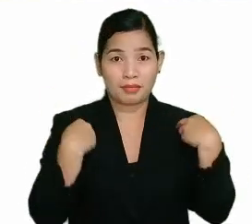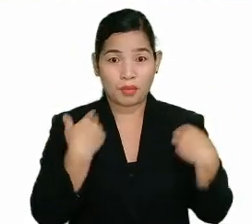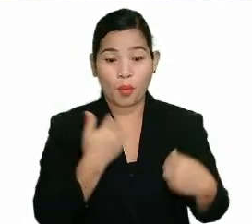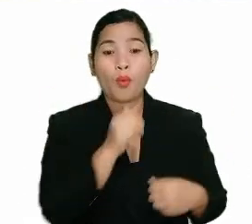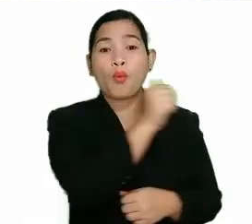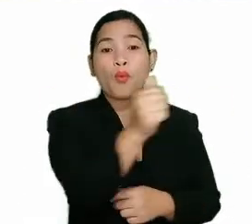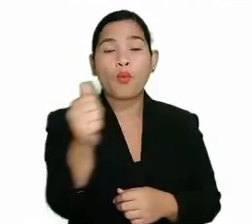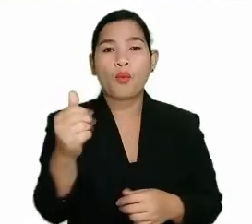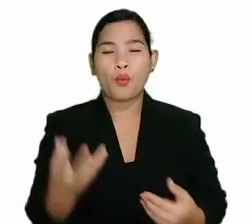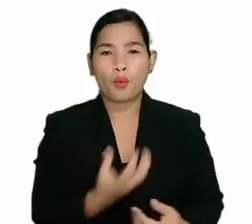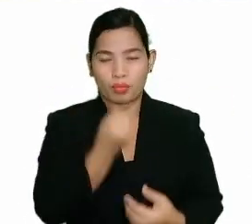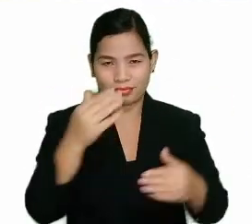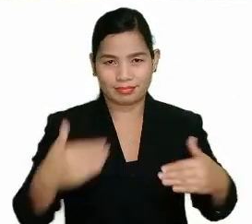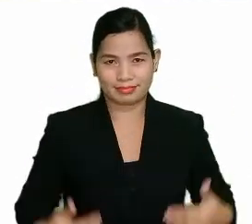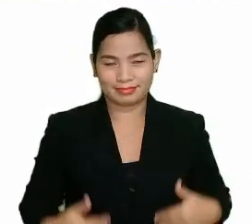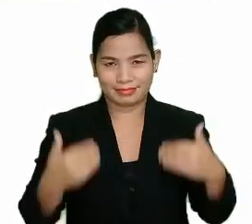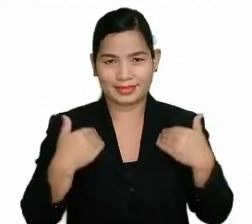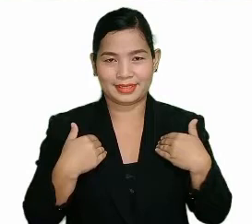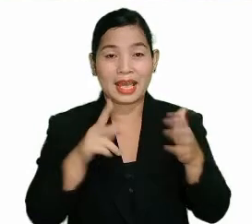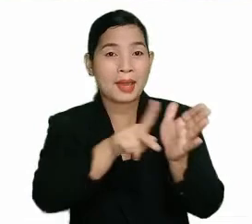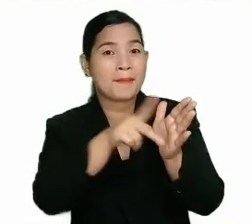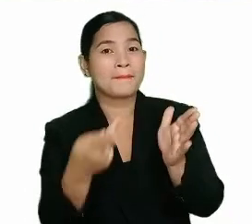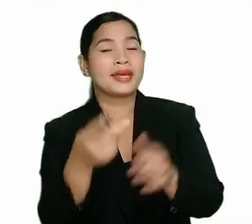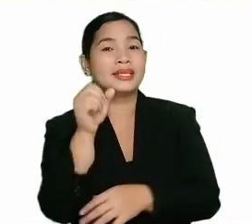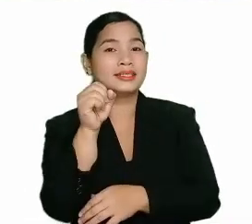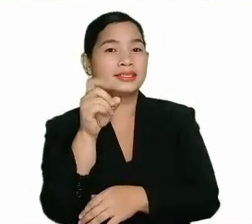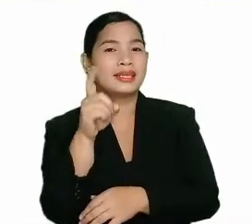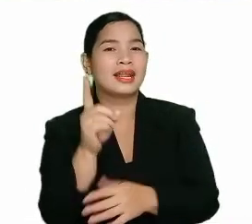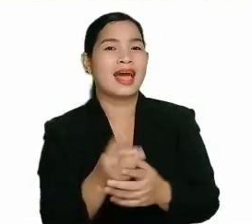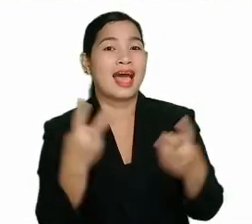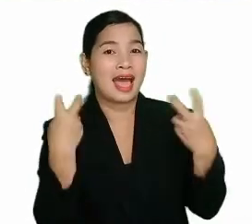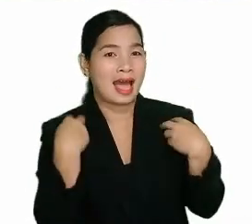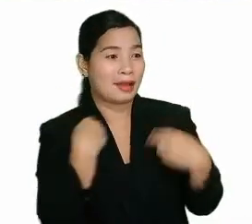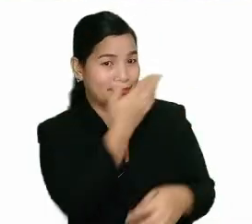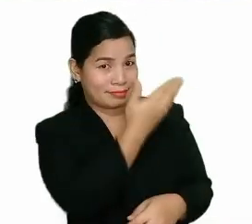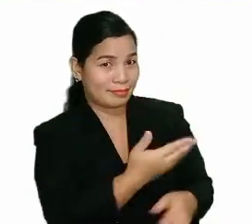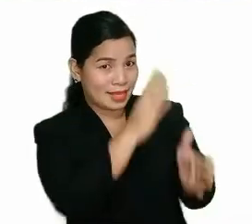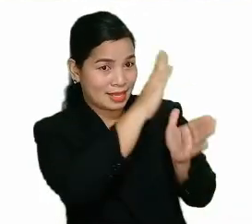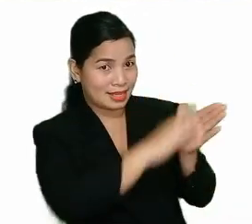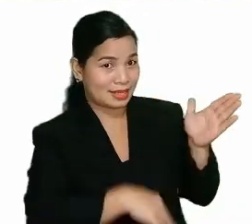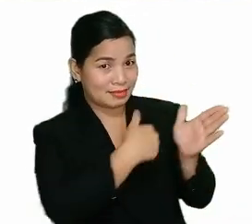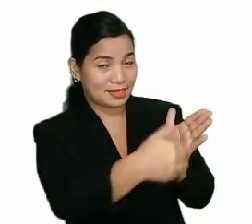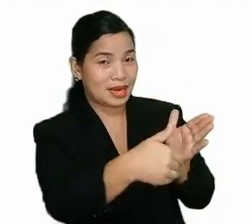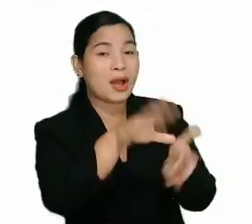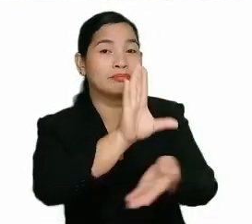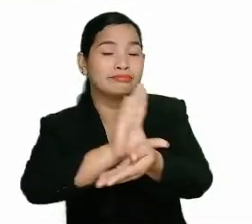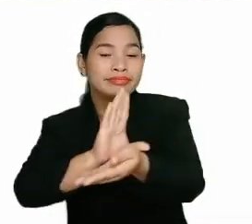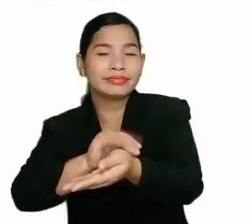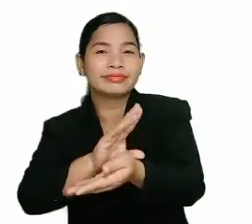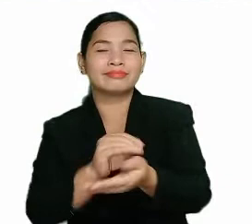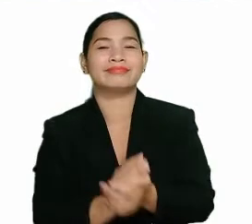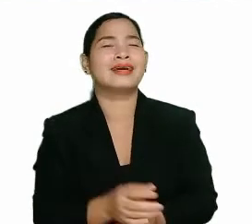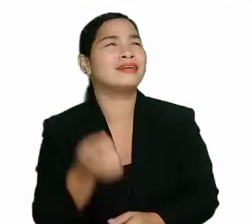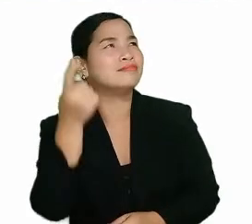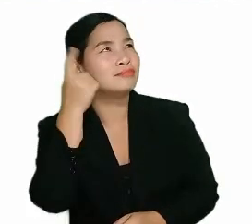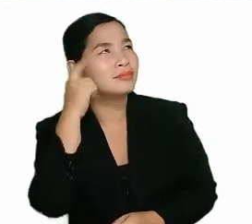body. If you turn to page 11, you will see a roster of cells. Let us ponder